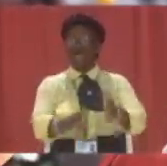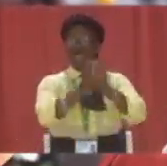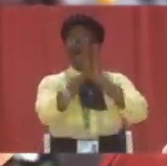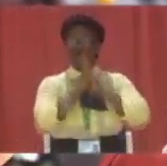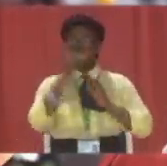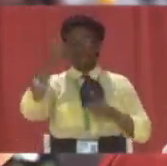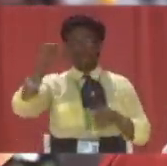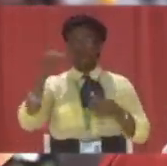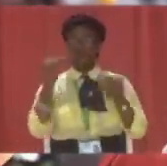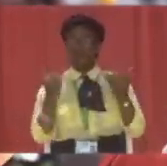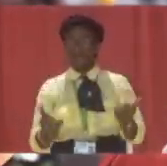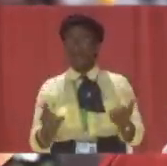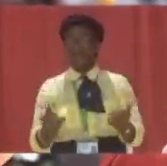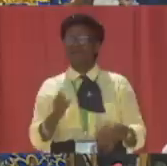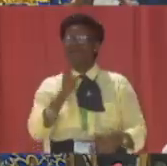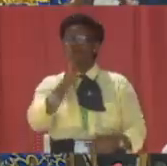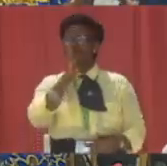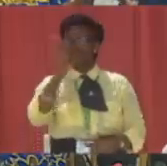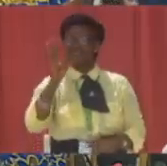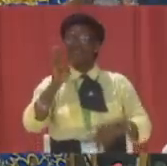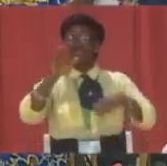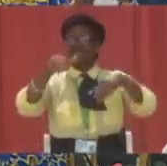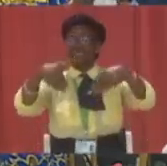be given them within a week.